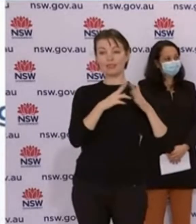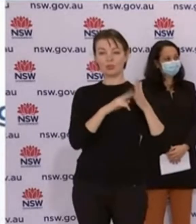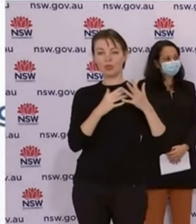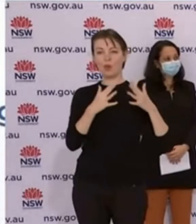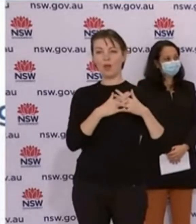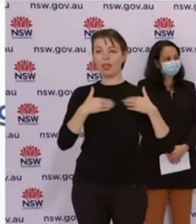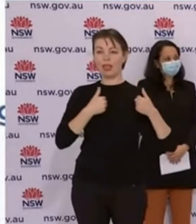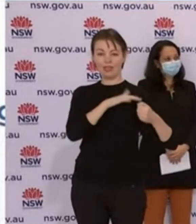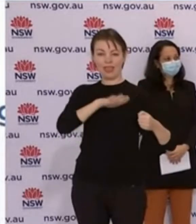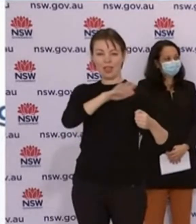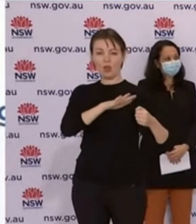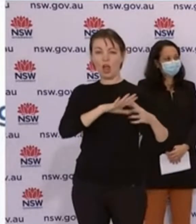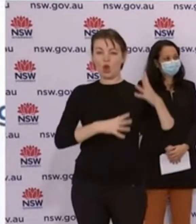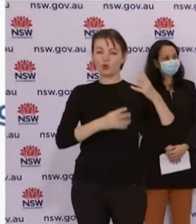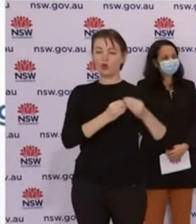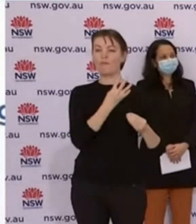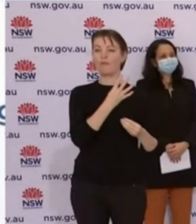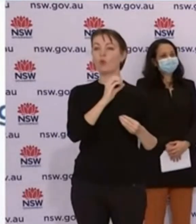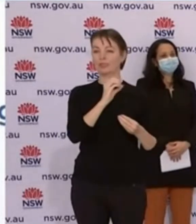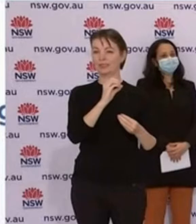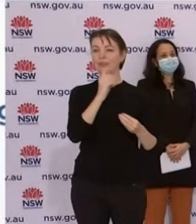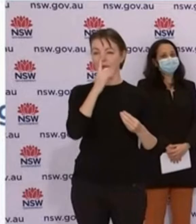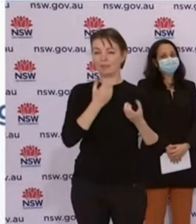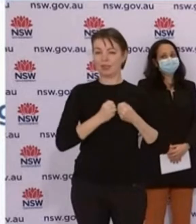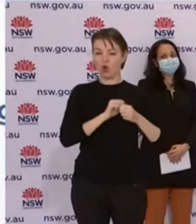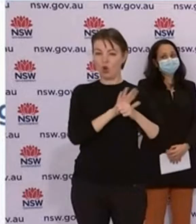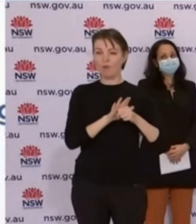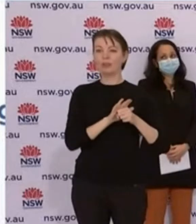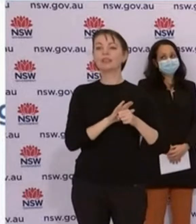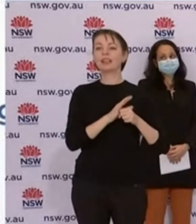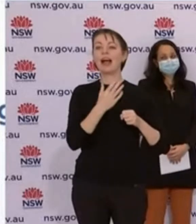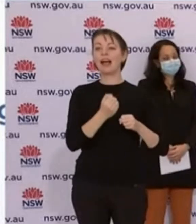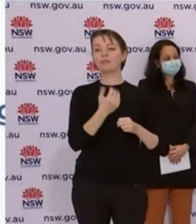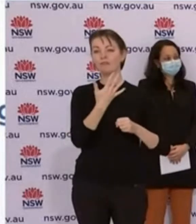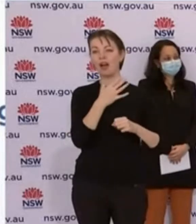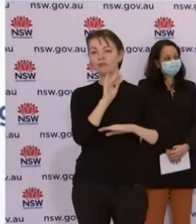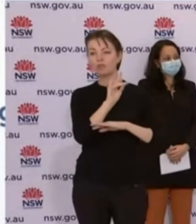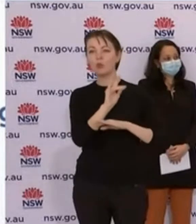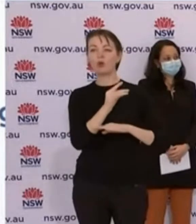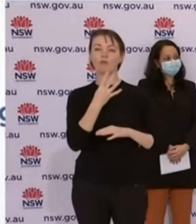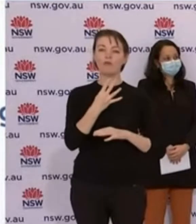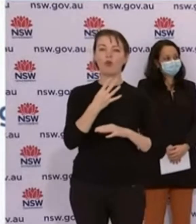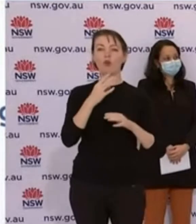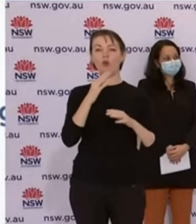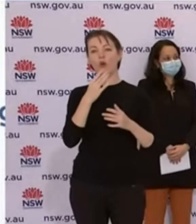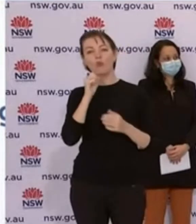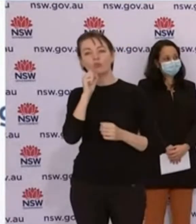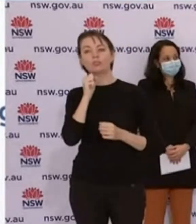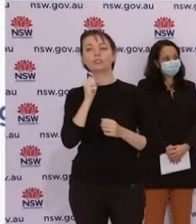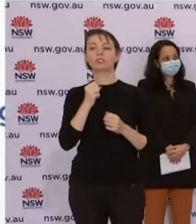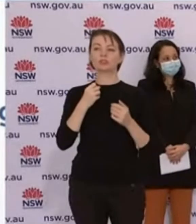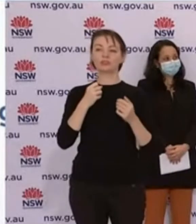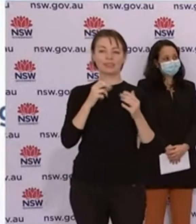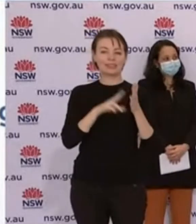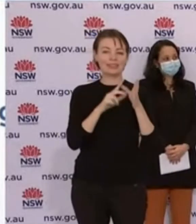Health District, there were a total of 40 cases, 25 cases in Dubbo, 5 in Bourke, 4 in Orange, 4 in Narromine